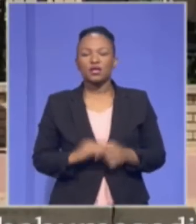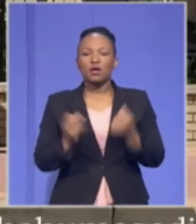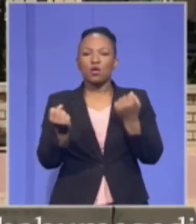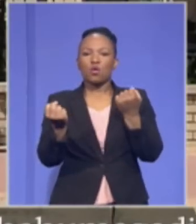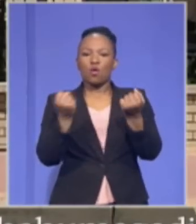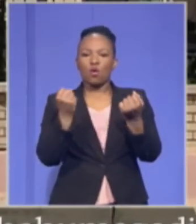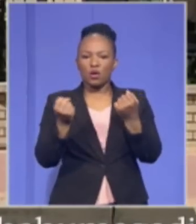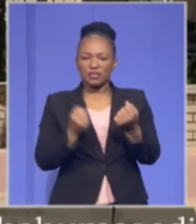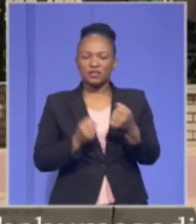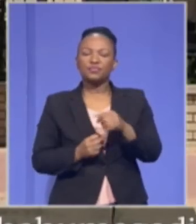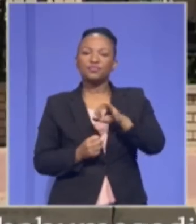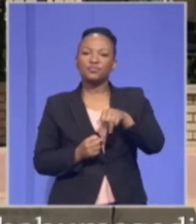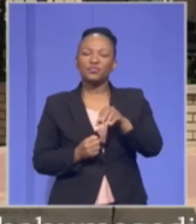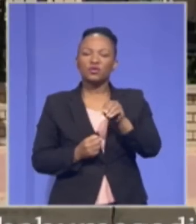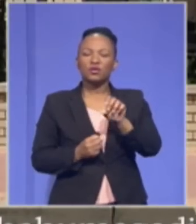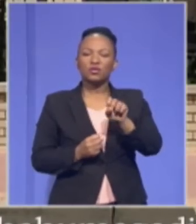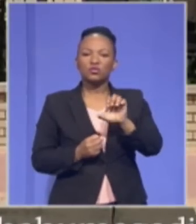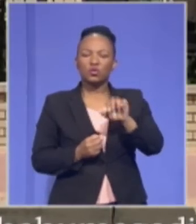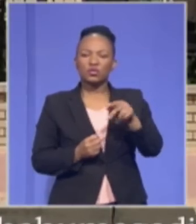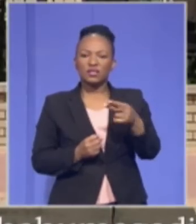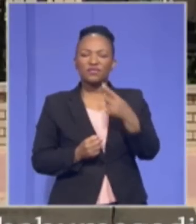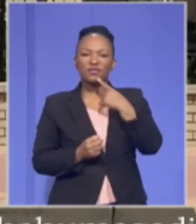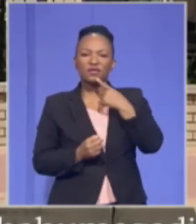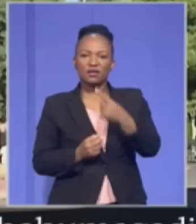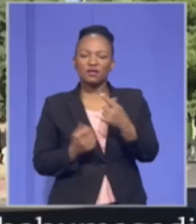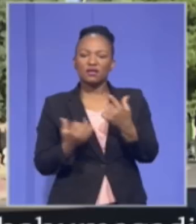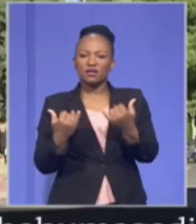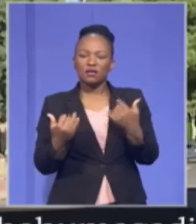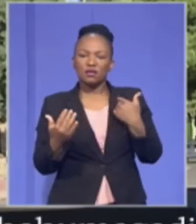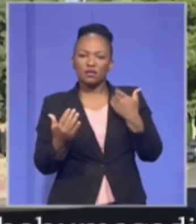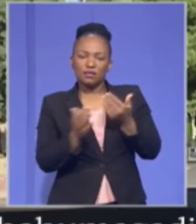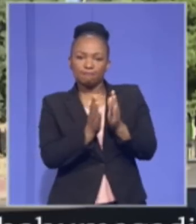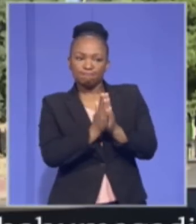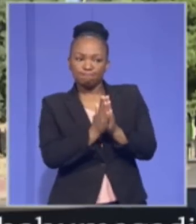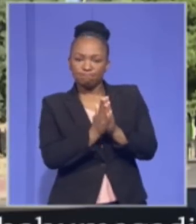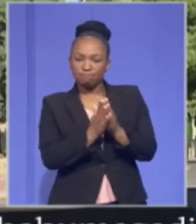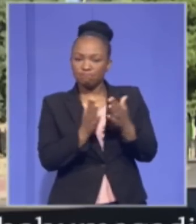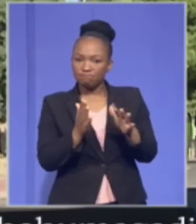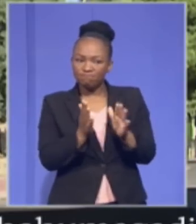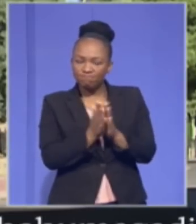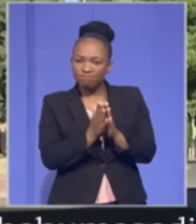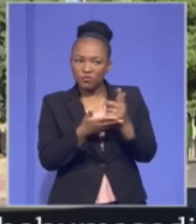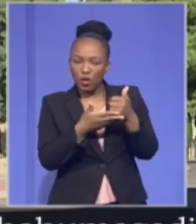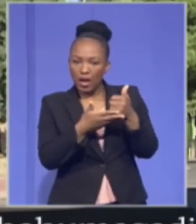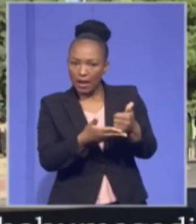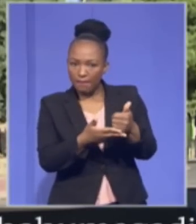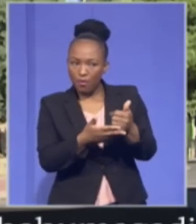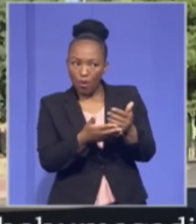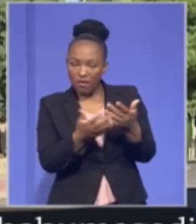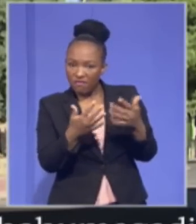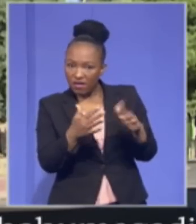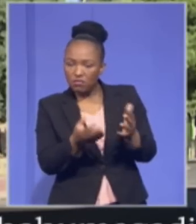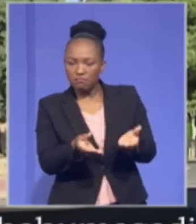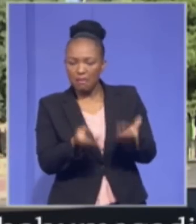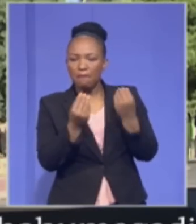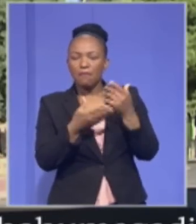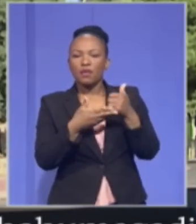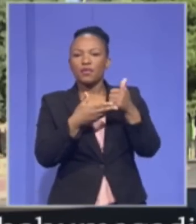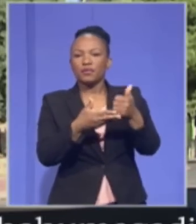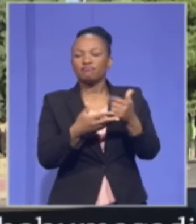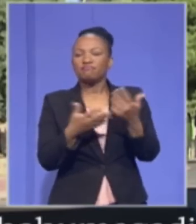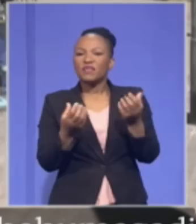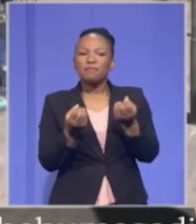tsheko Joseph Motlambi o laetše gore bakgopedi ba tlhatsetše tokelo ya bona ya go hwetša thušo yeo e kgopetšwego le gore e